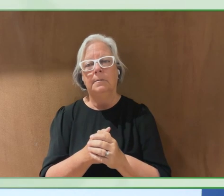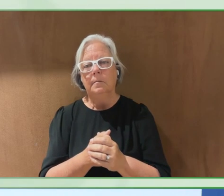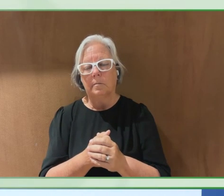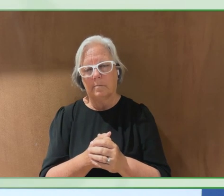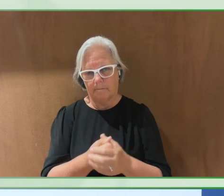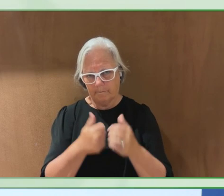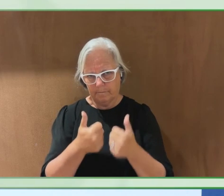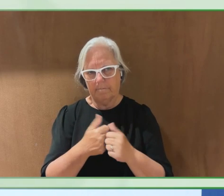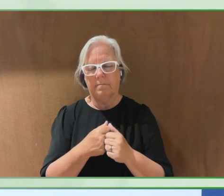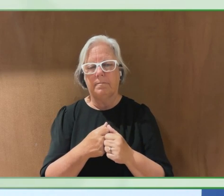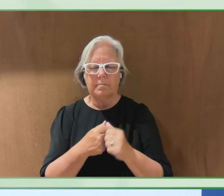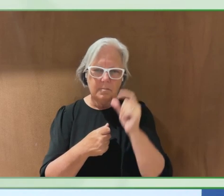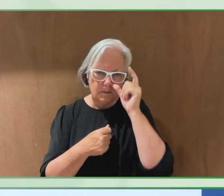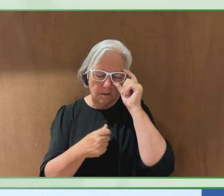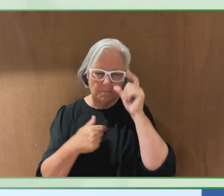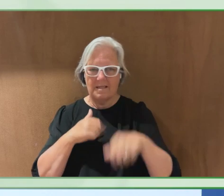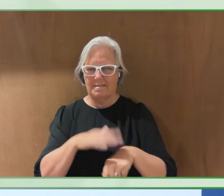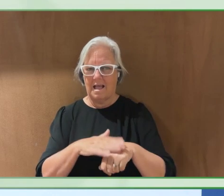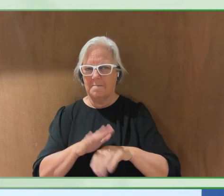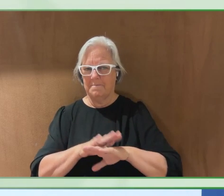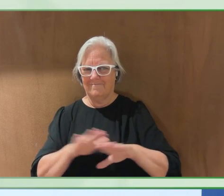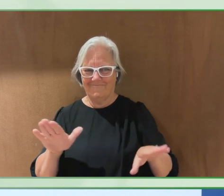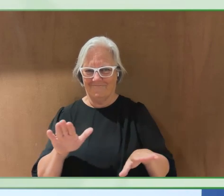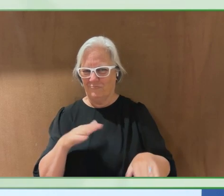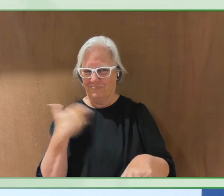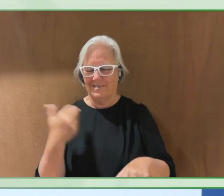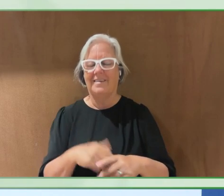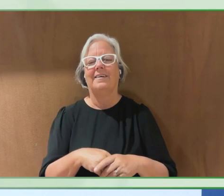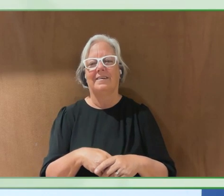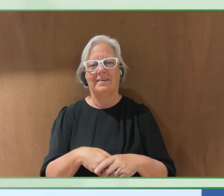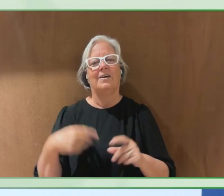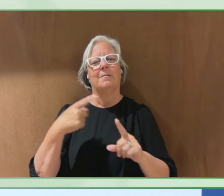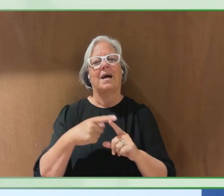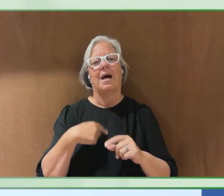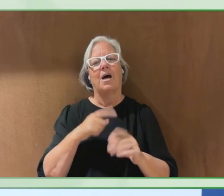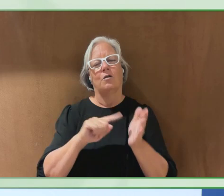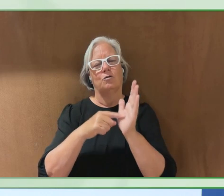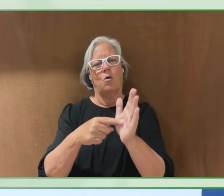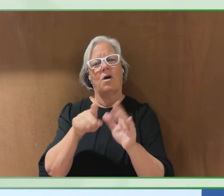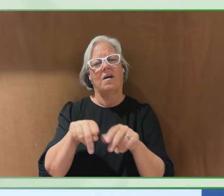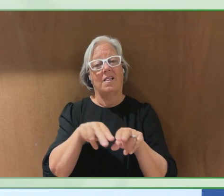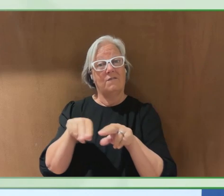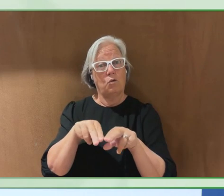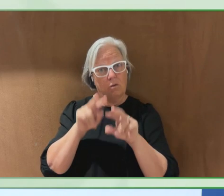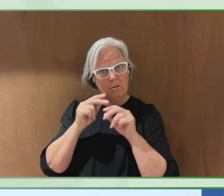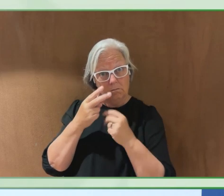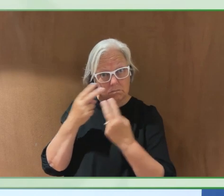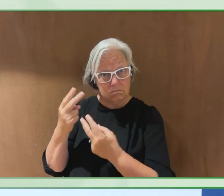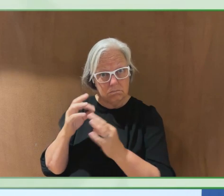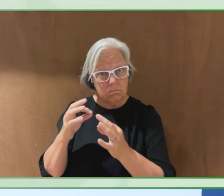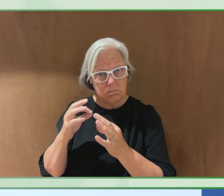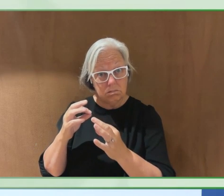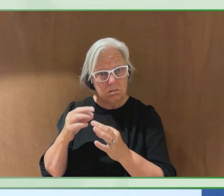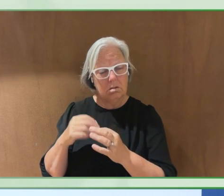that my time is finished, but I have also a short video. Yeah, can we start? Okay. Yes, we have